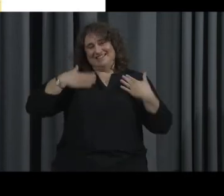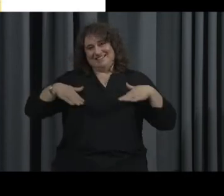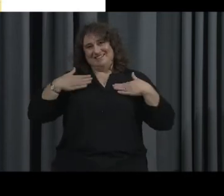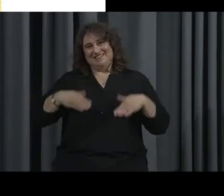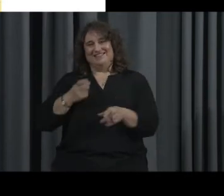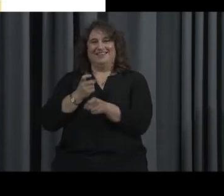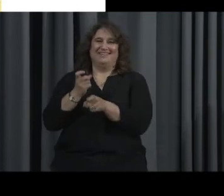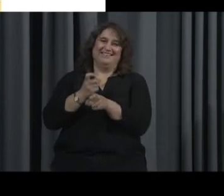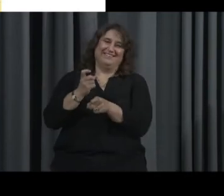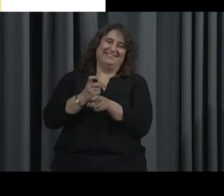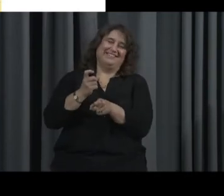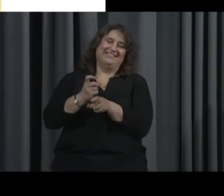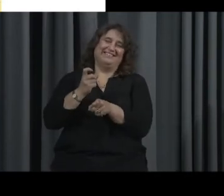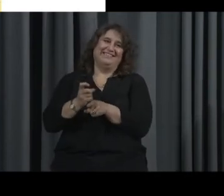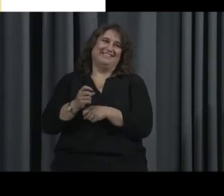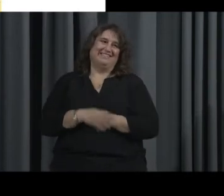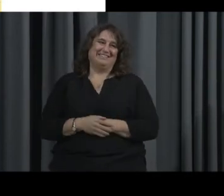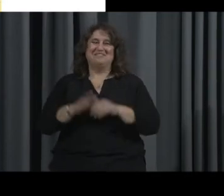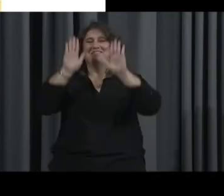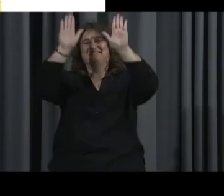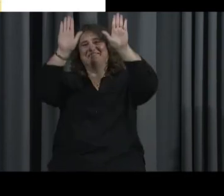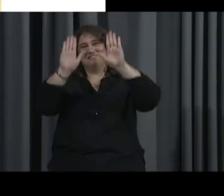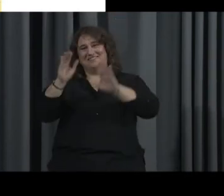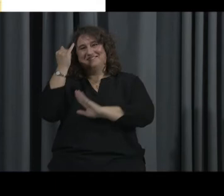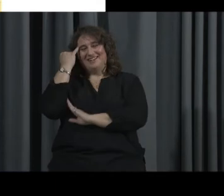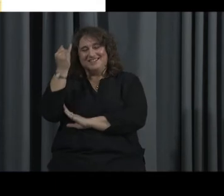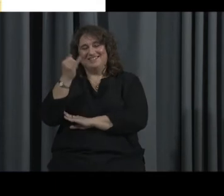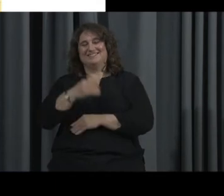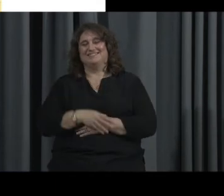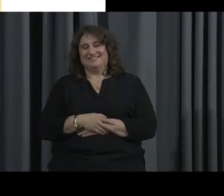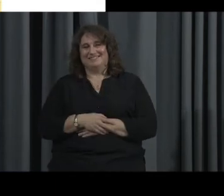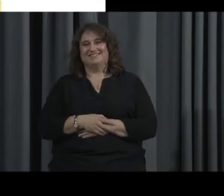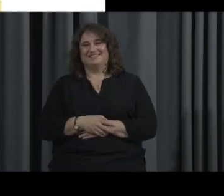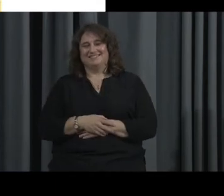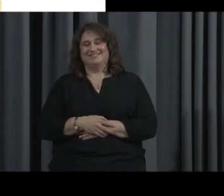I love that one. That is great. It's great.